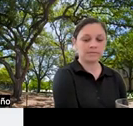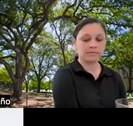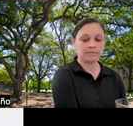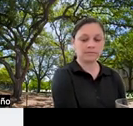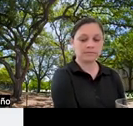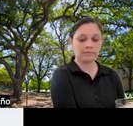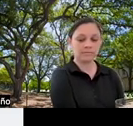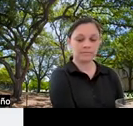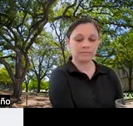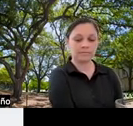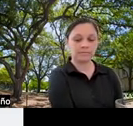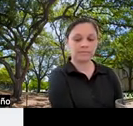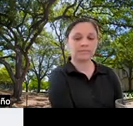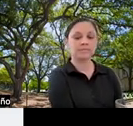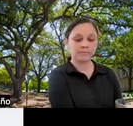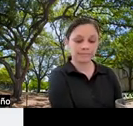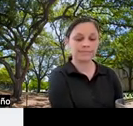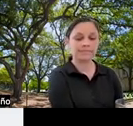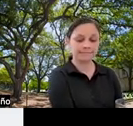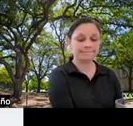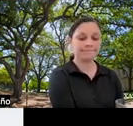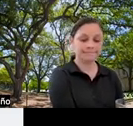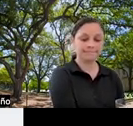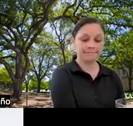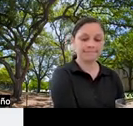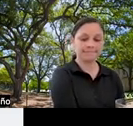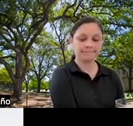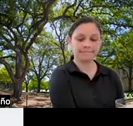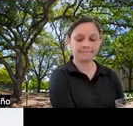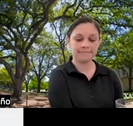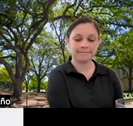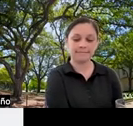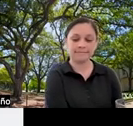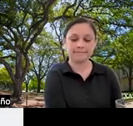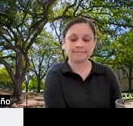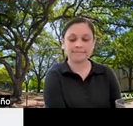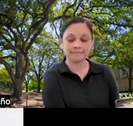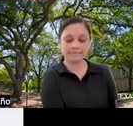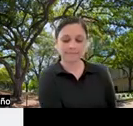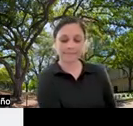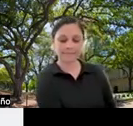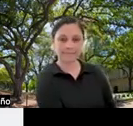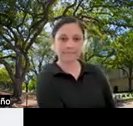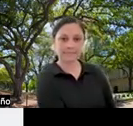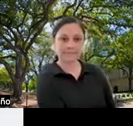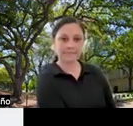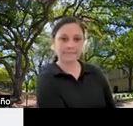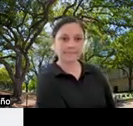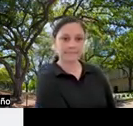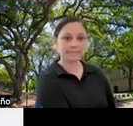we haven't really delved into yet. Got it. Megan. Yeah, and just to build on